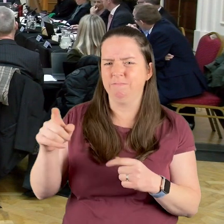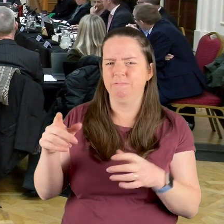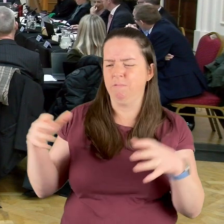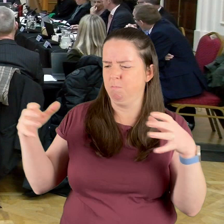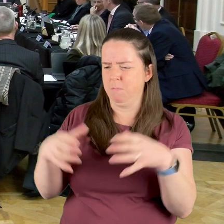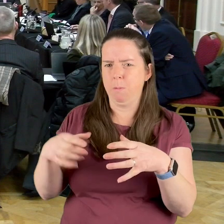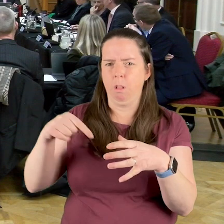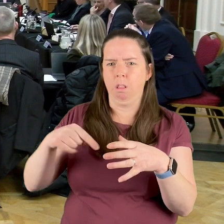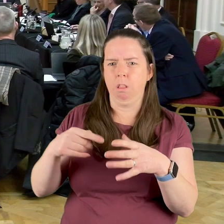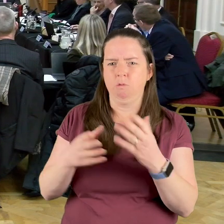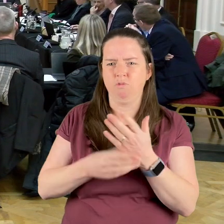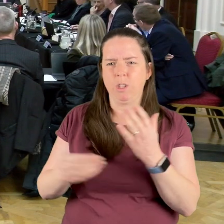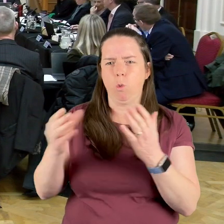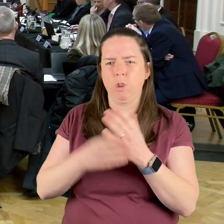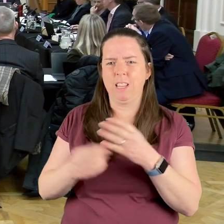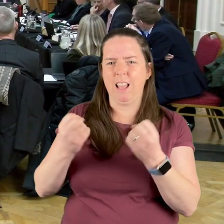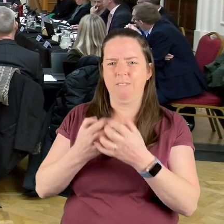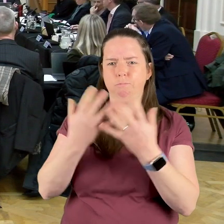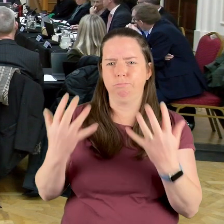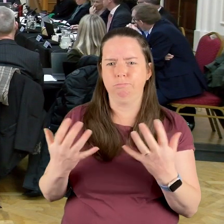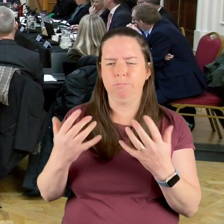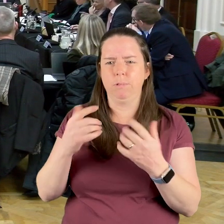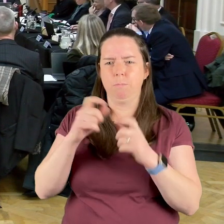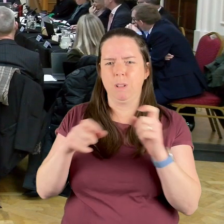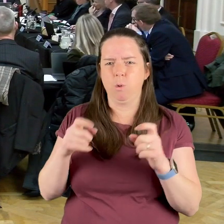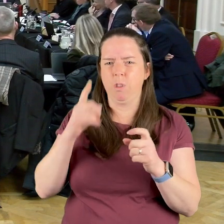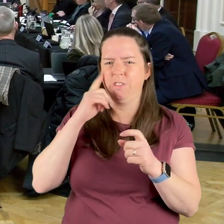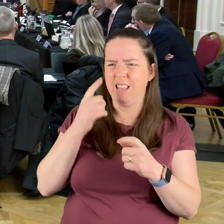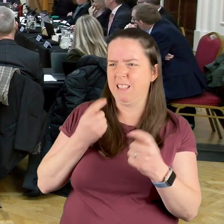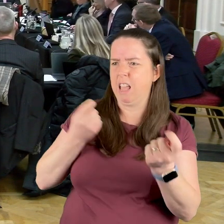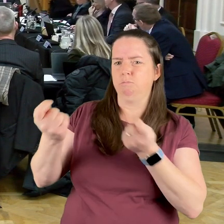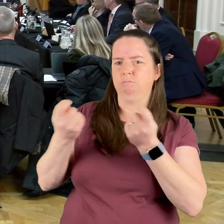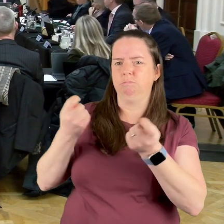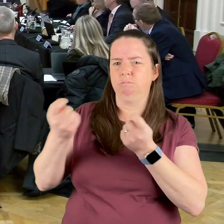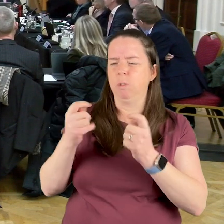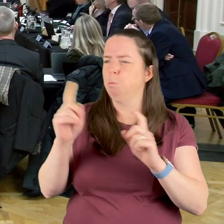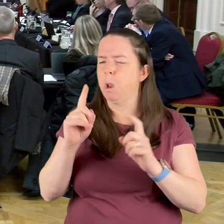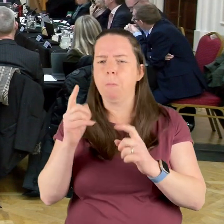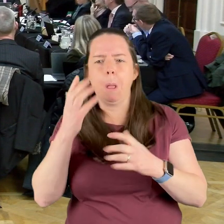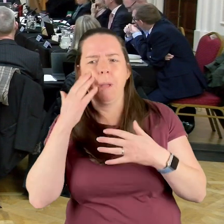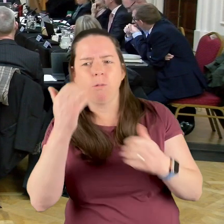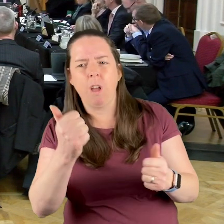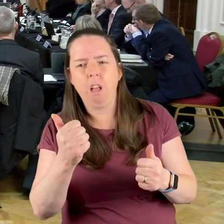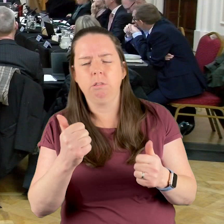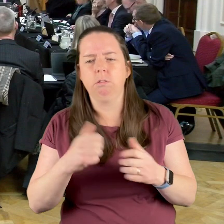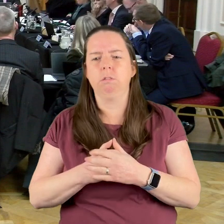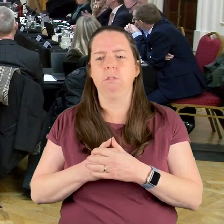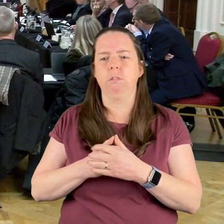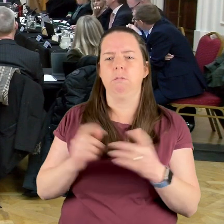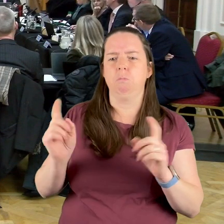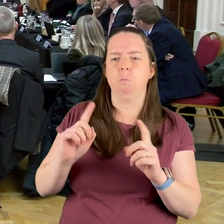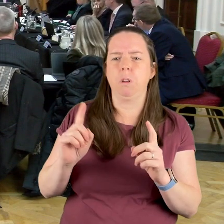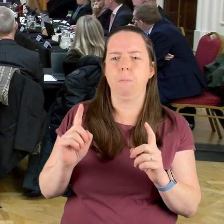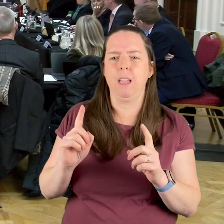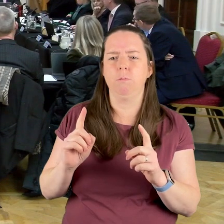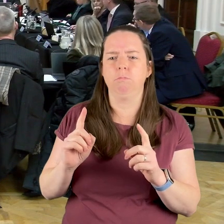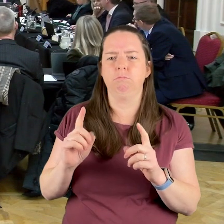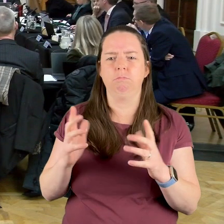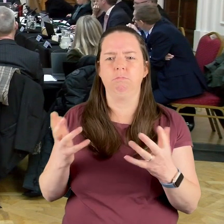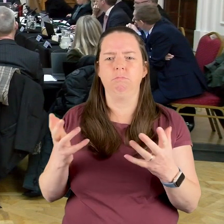of that then can think, hang on a minute, well, there's this big bunch of people who've got lots of resources and lots of people, and they think they're now running the